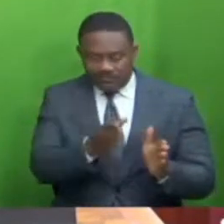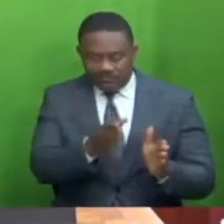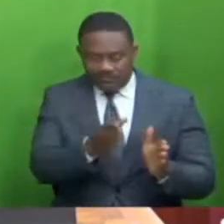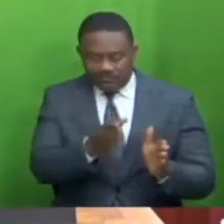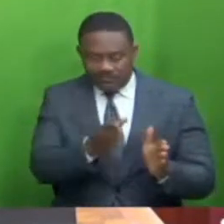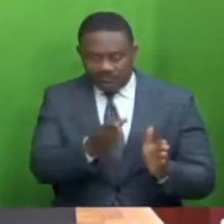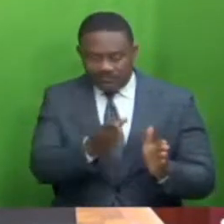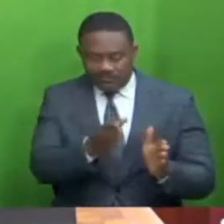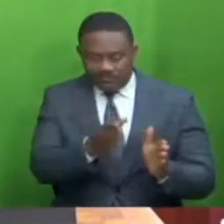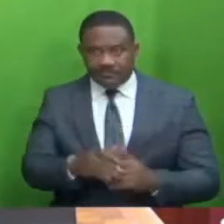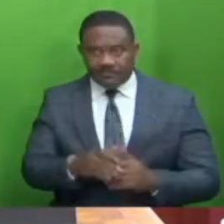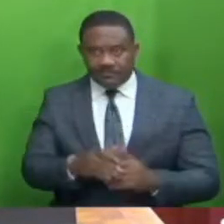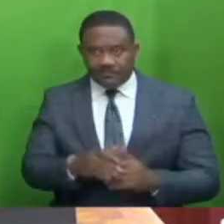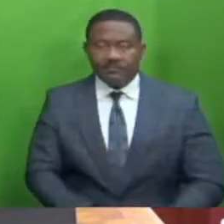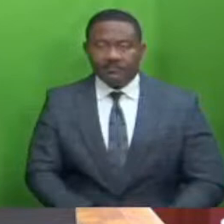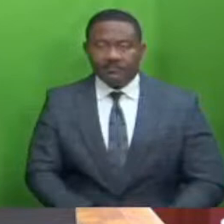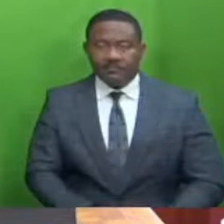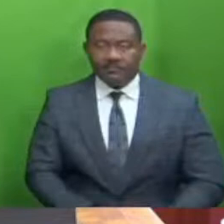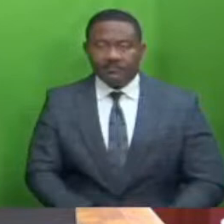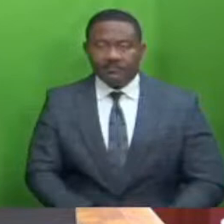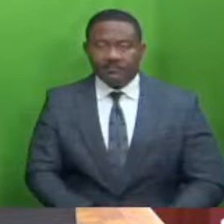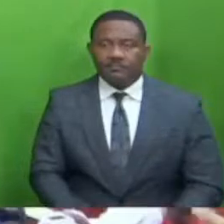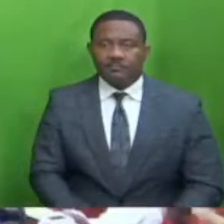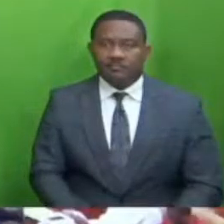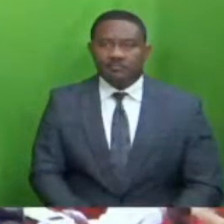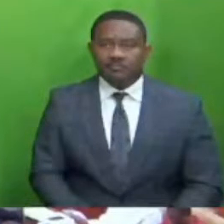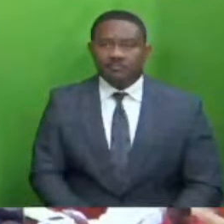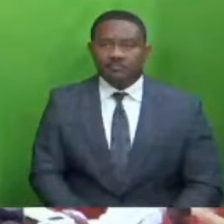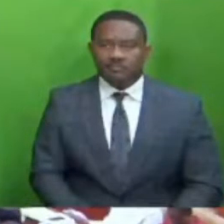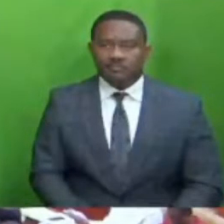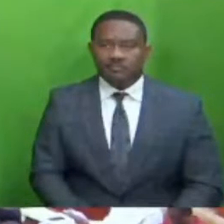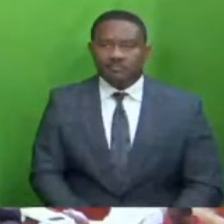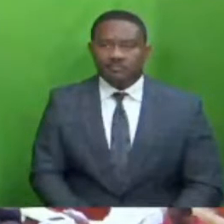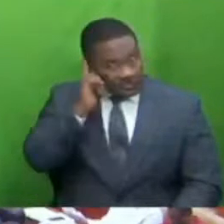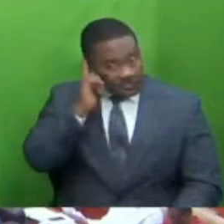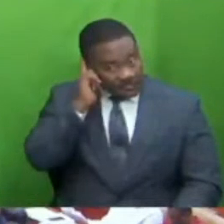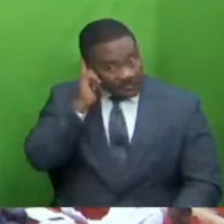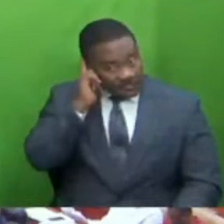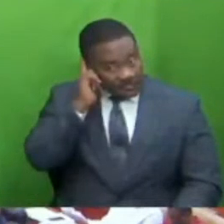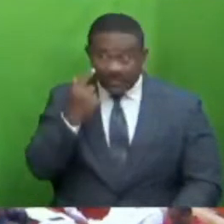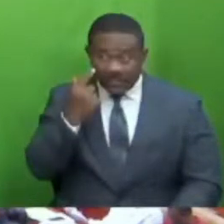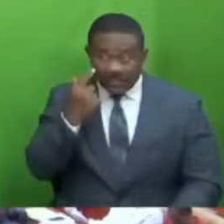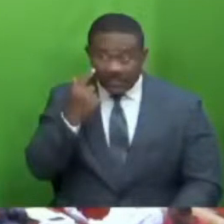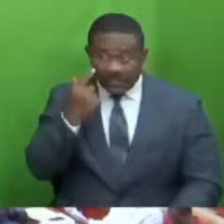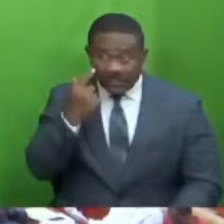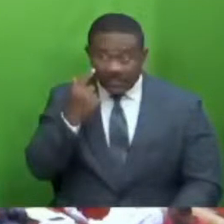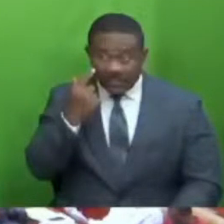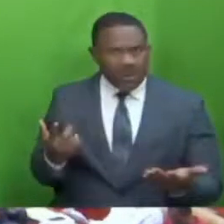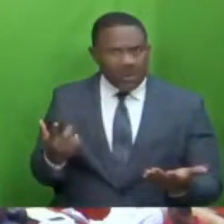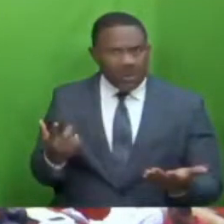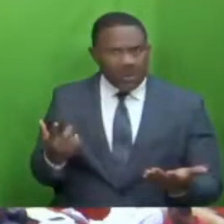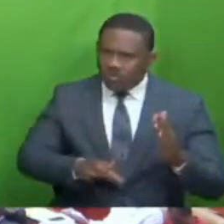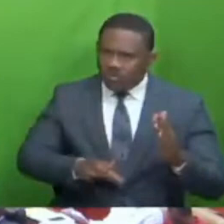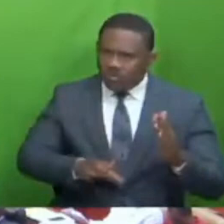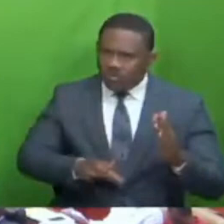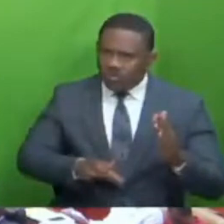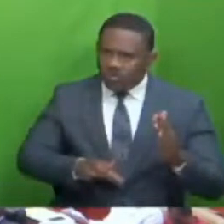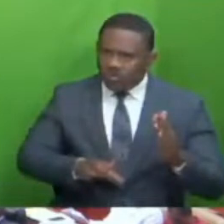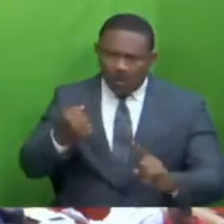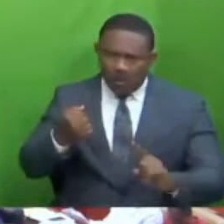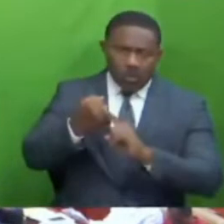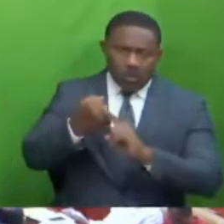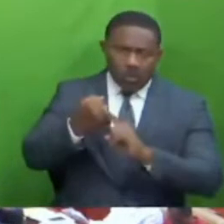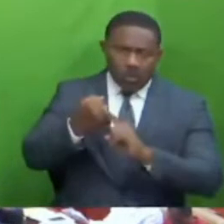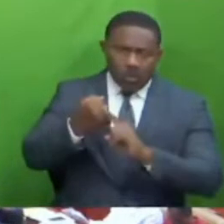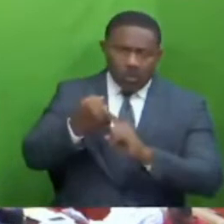domestic exchange program. The results are clear. We are witnessing the catalytic impact of crowding